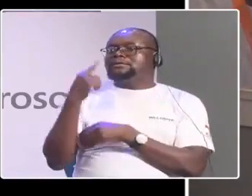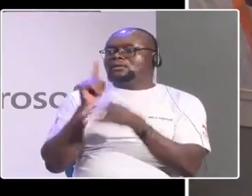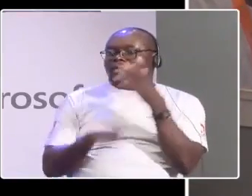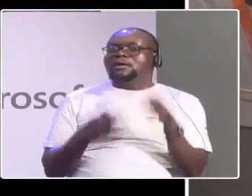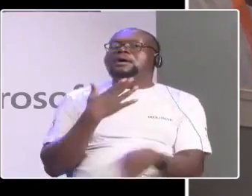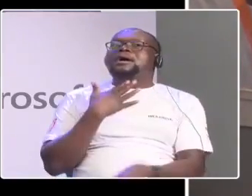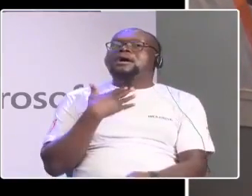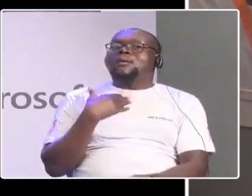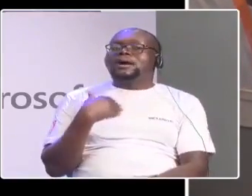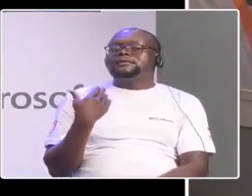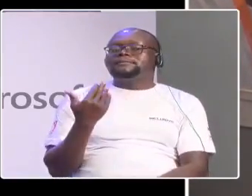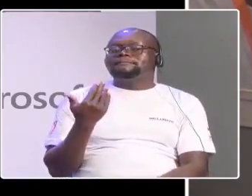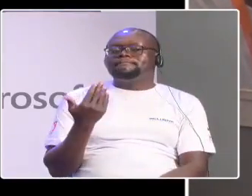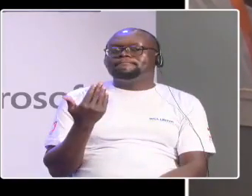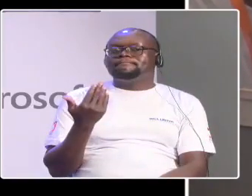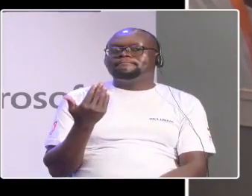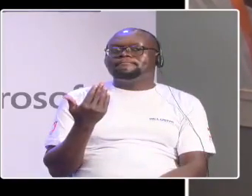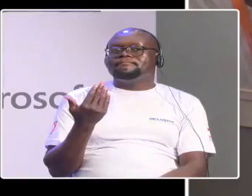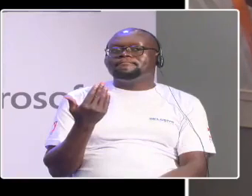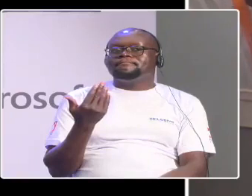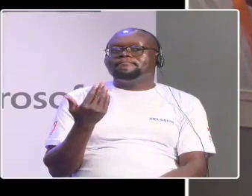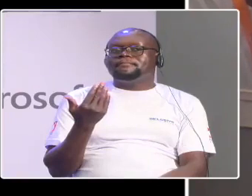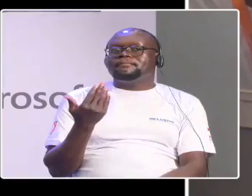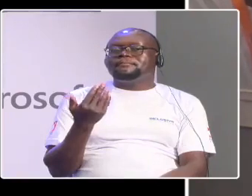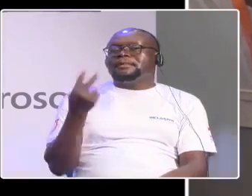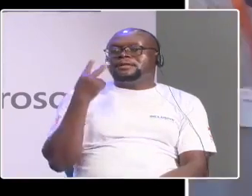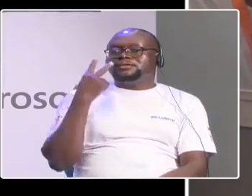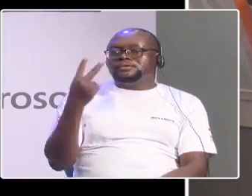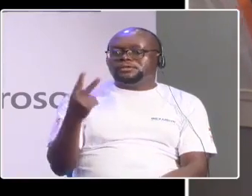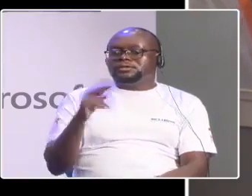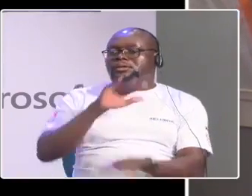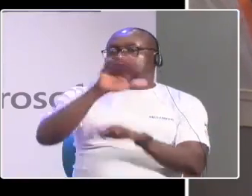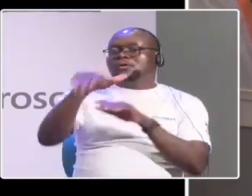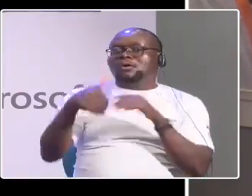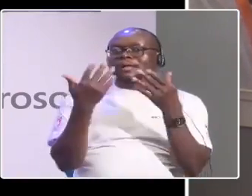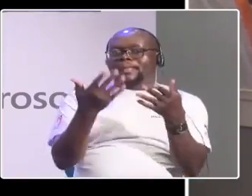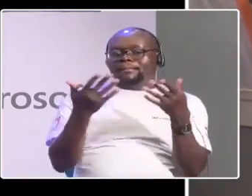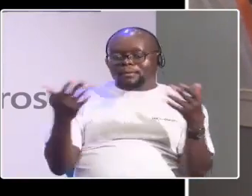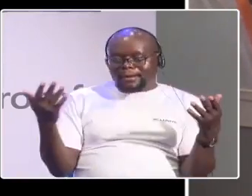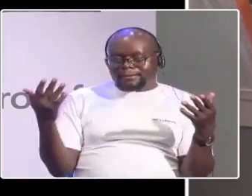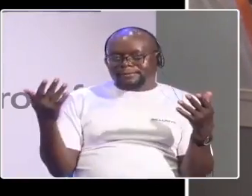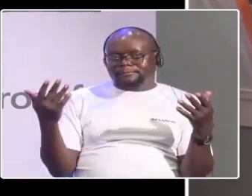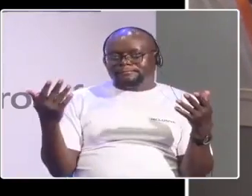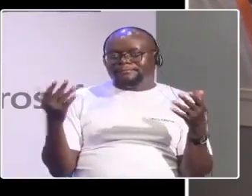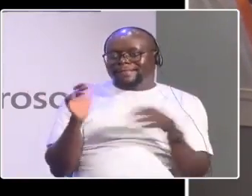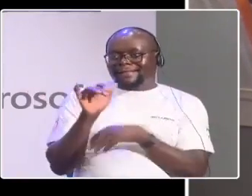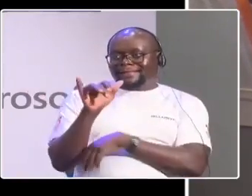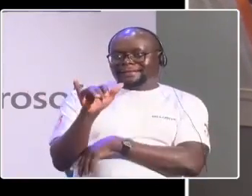want to review, to see all the projects that